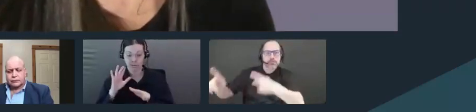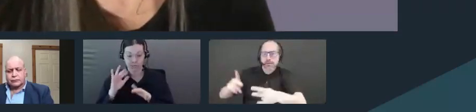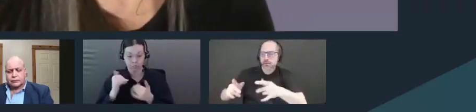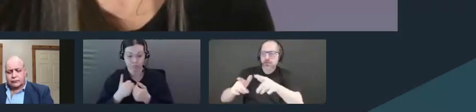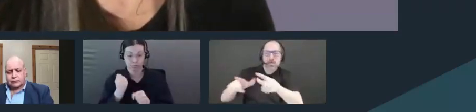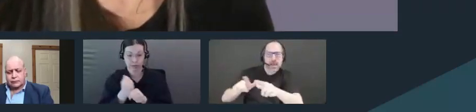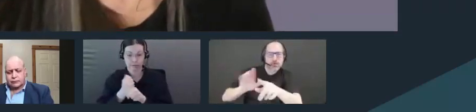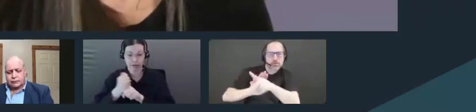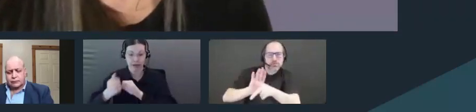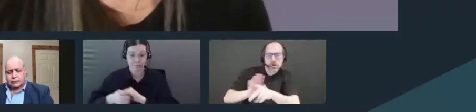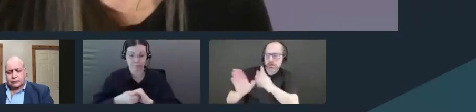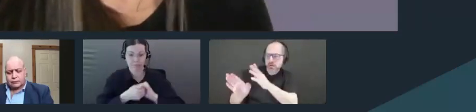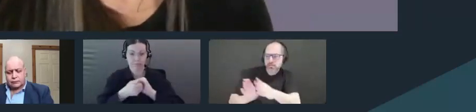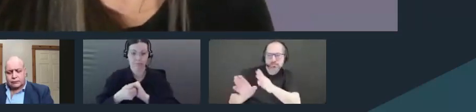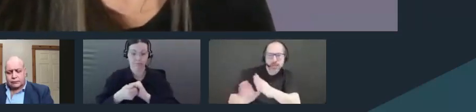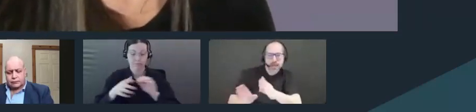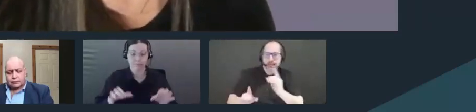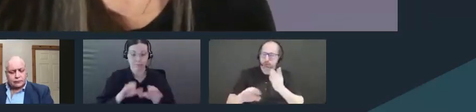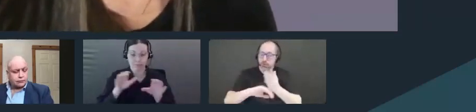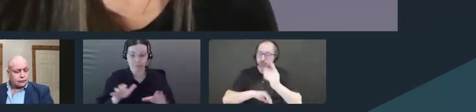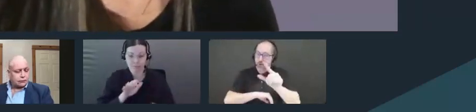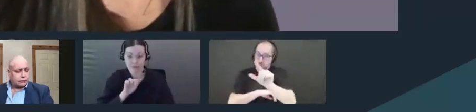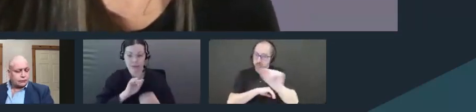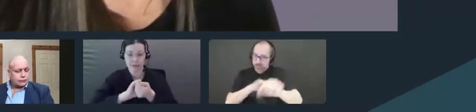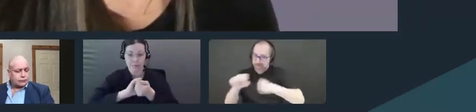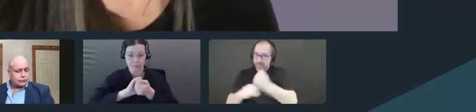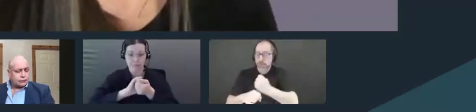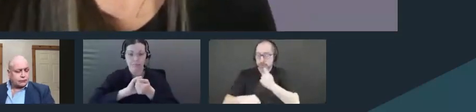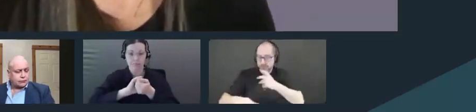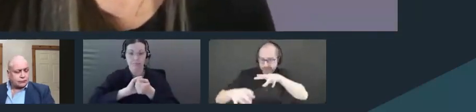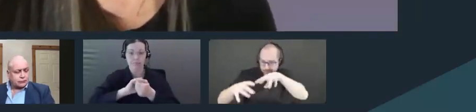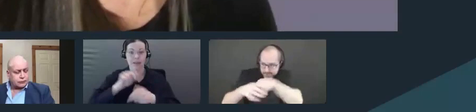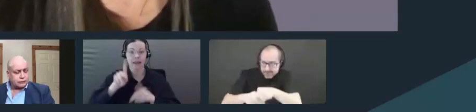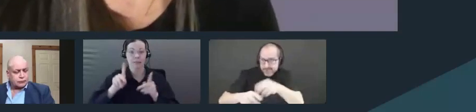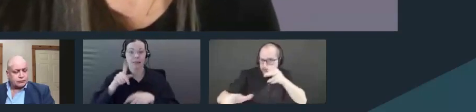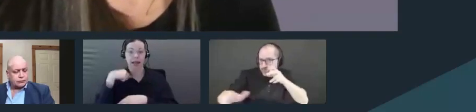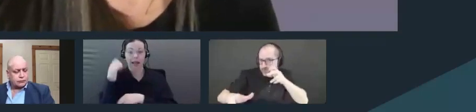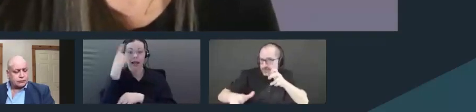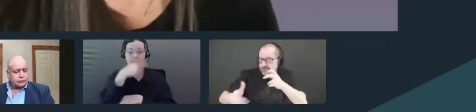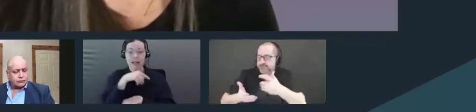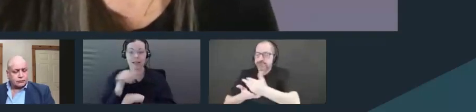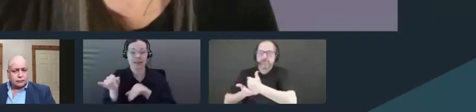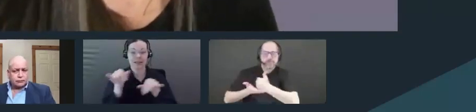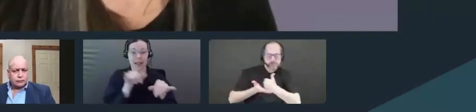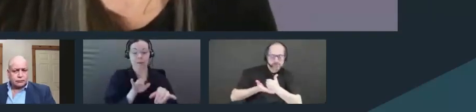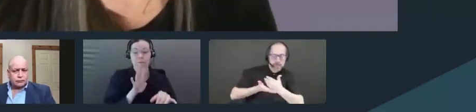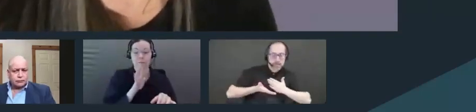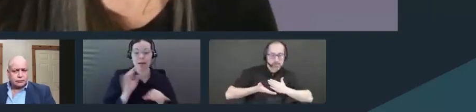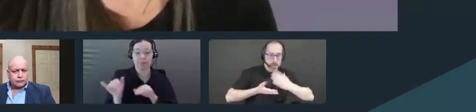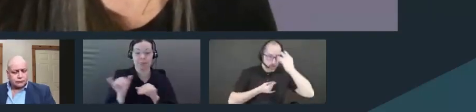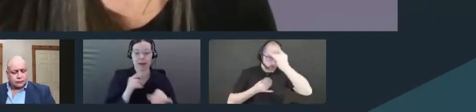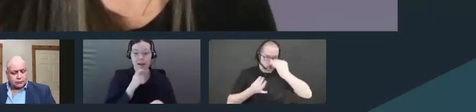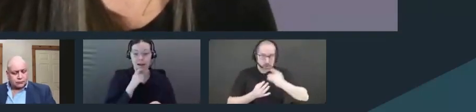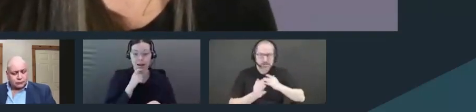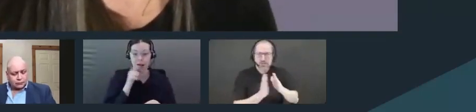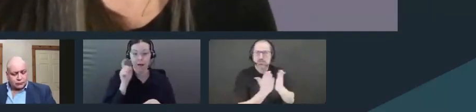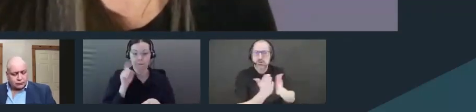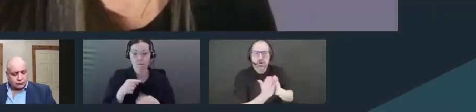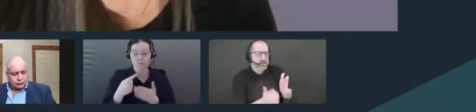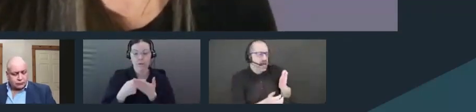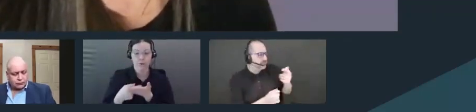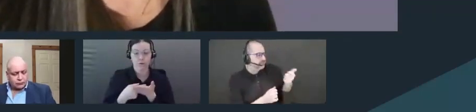and planning over the past 20-ish years. And many of my thoughts are from a chapter that I co-wrote with